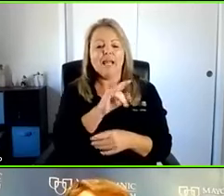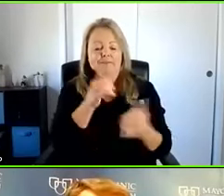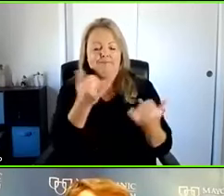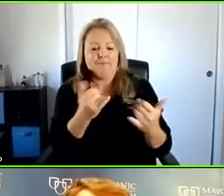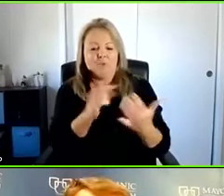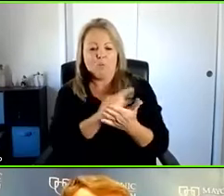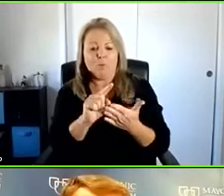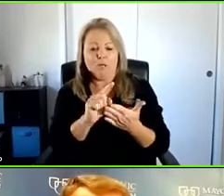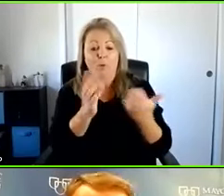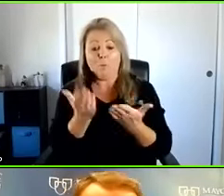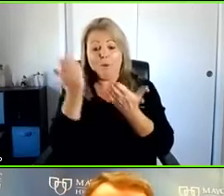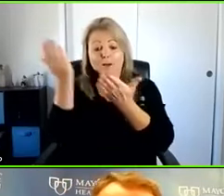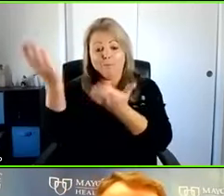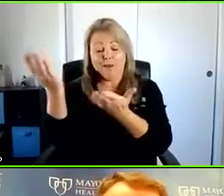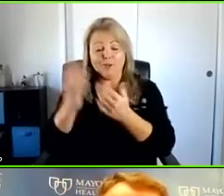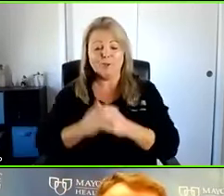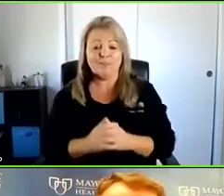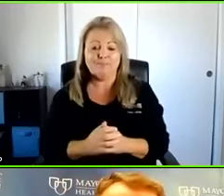community.